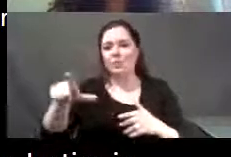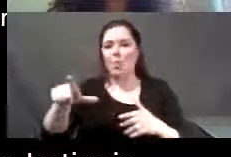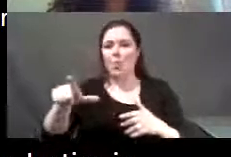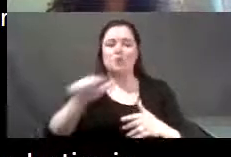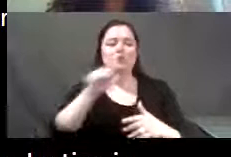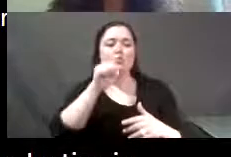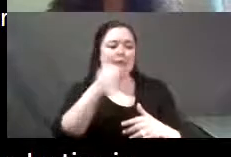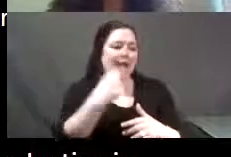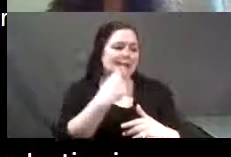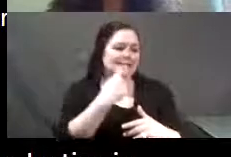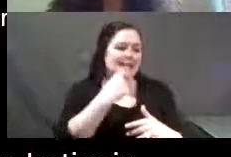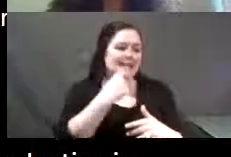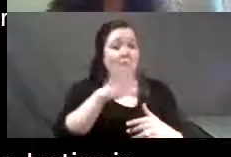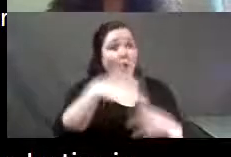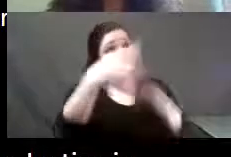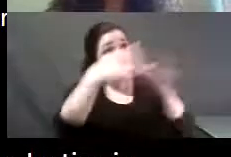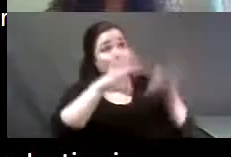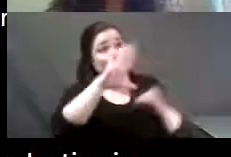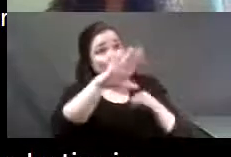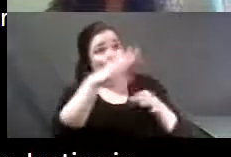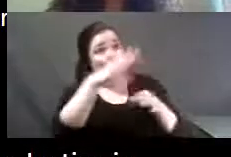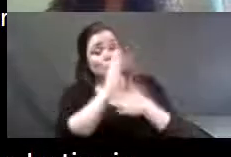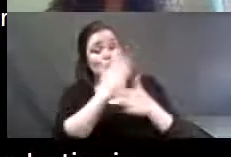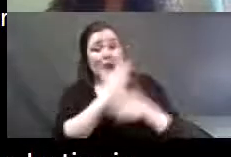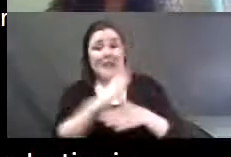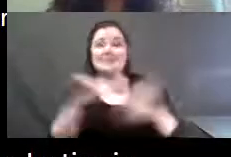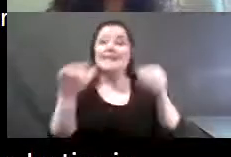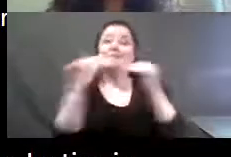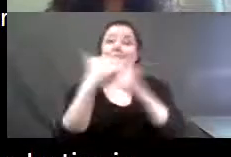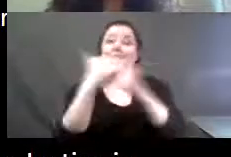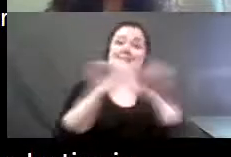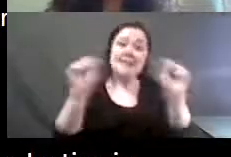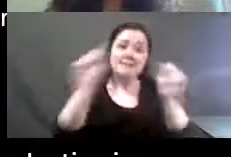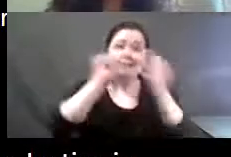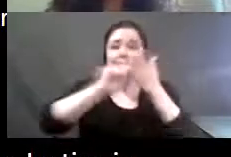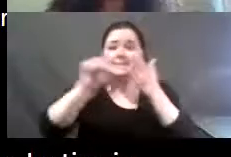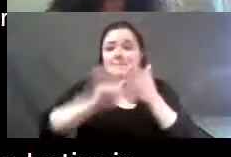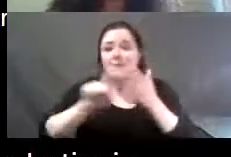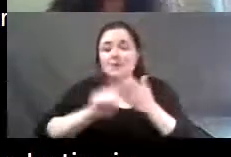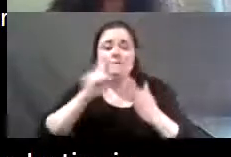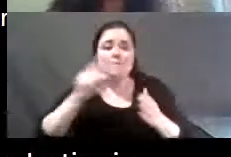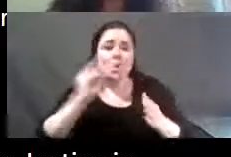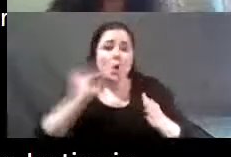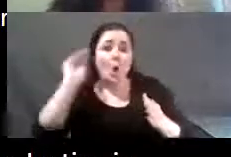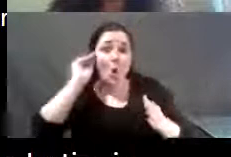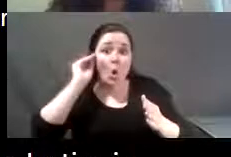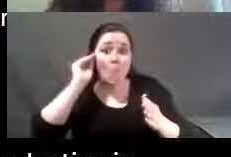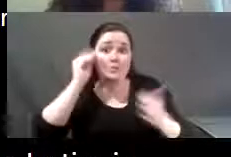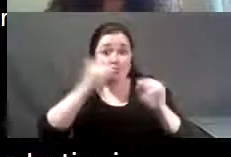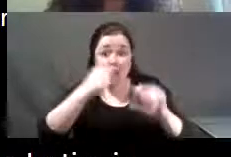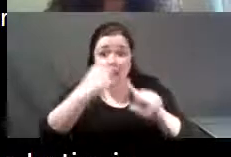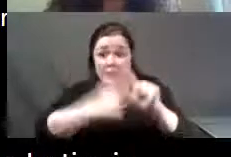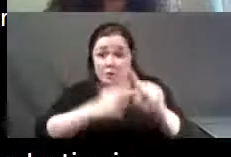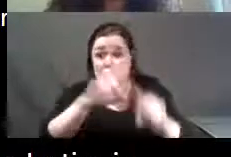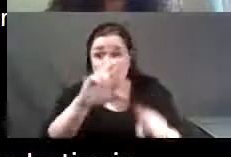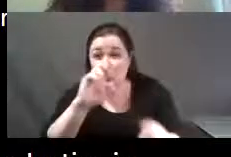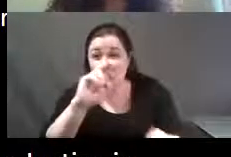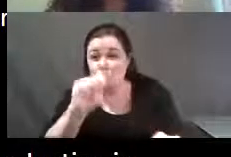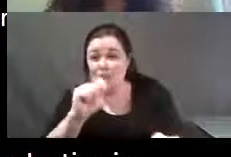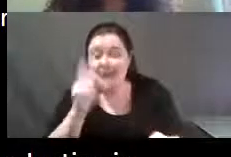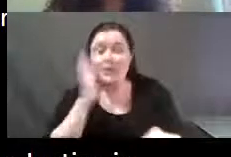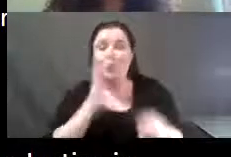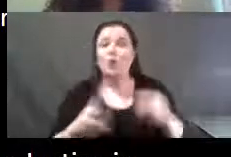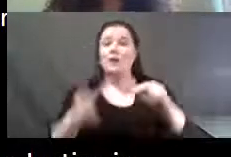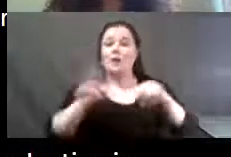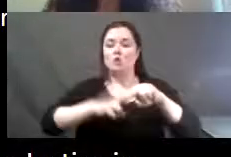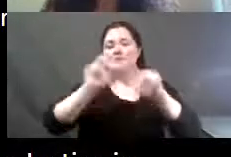renters their rights. It limits safety inspections for homes people try to rent. It increases different